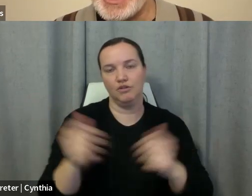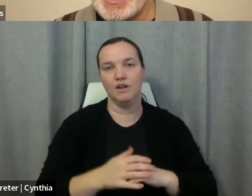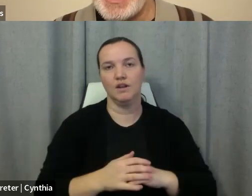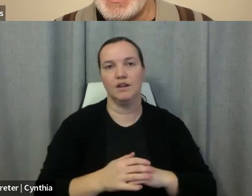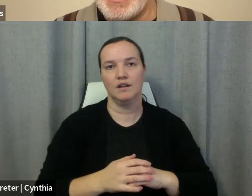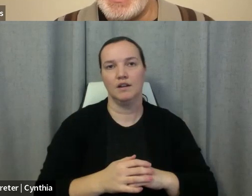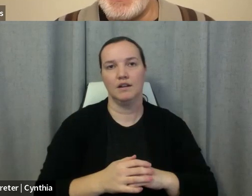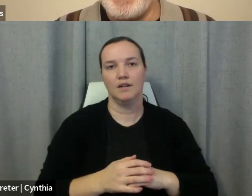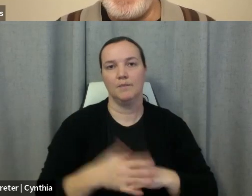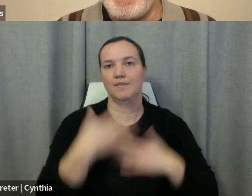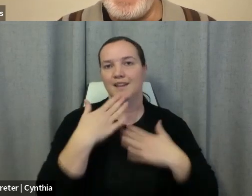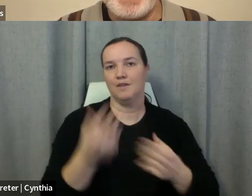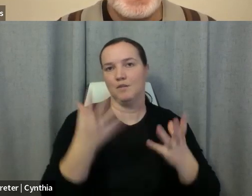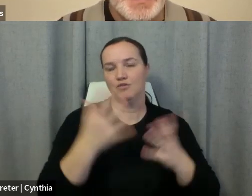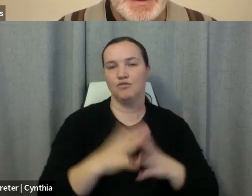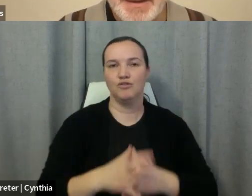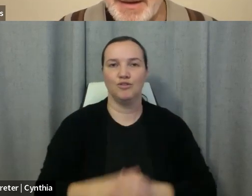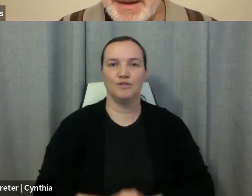much.